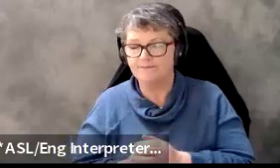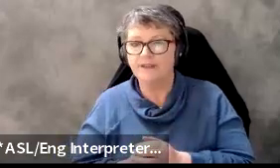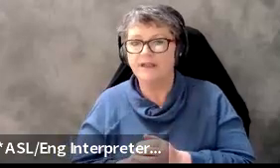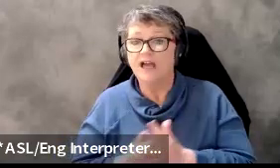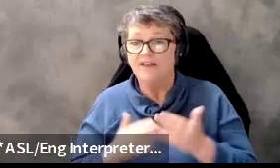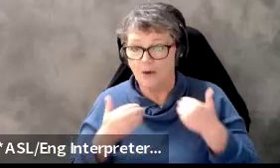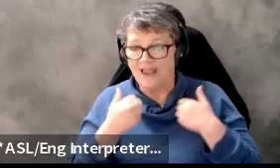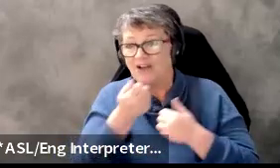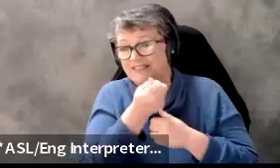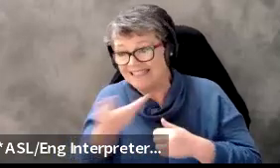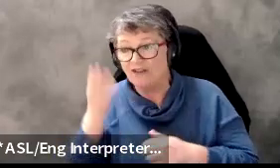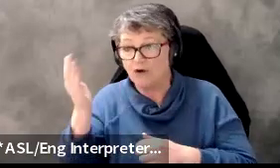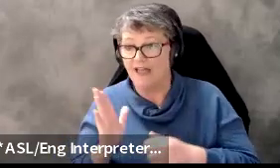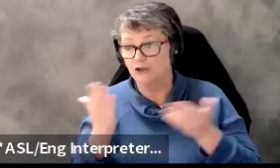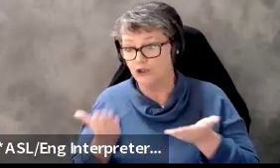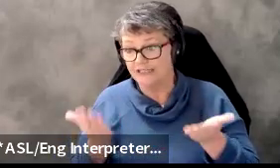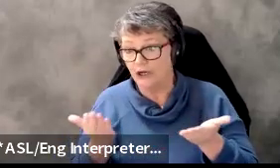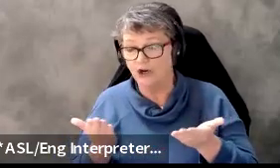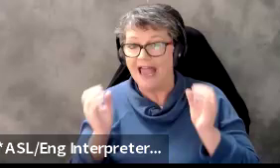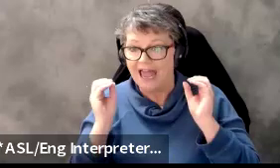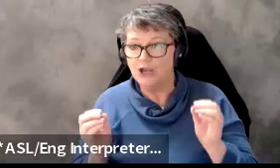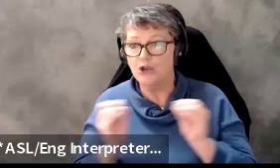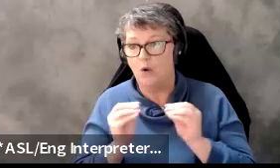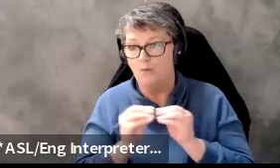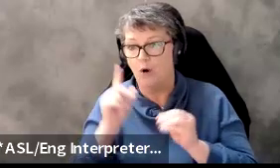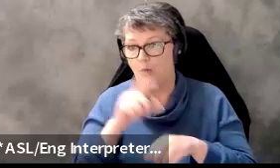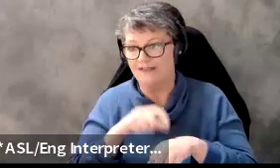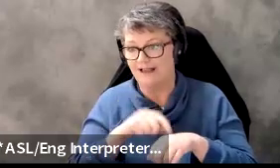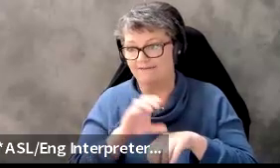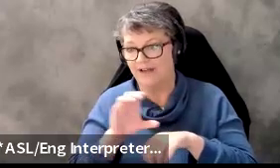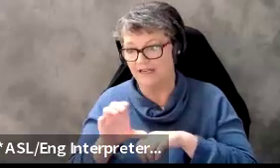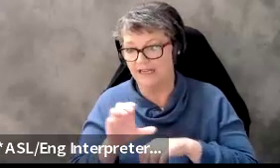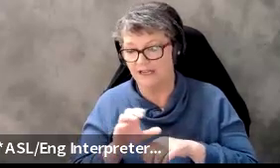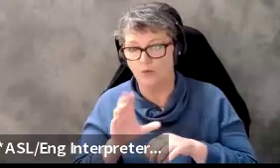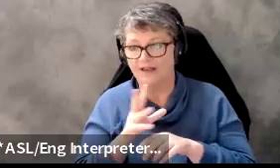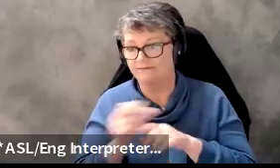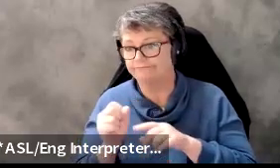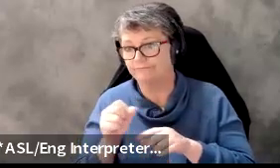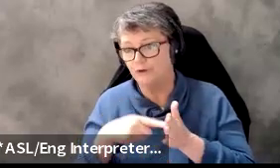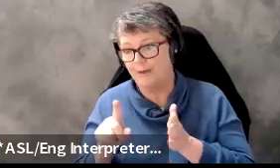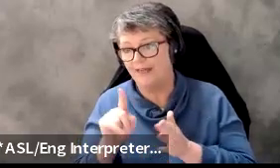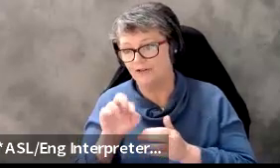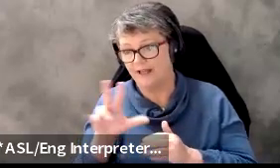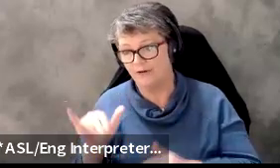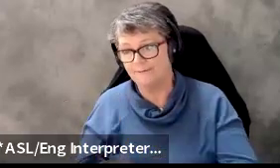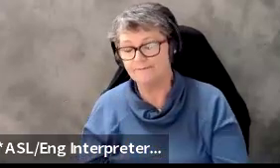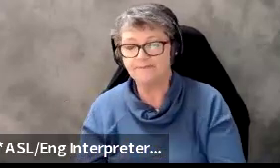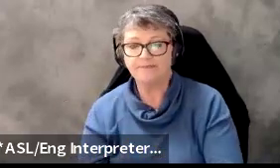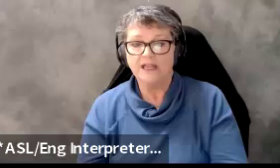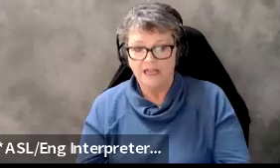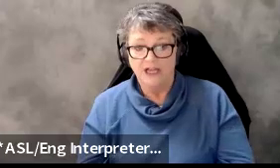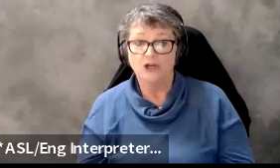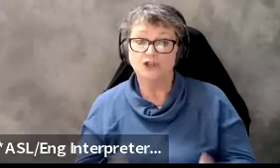have several lecturers here and no more of the one-time funding we have used to pay their salaries. So